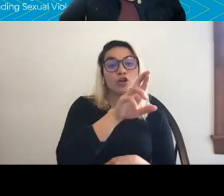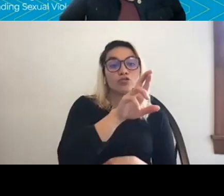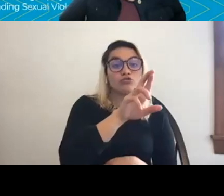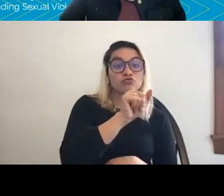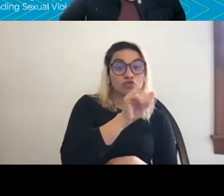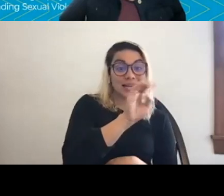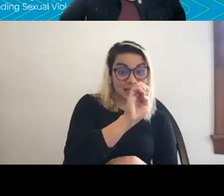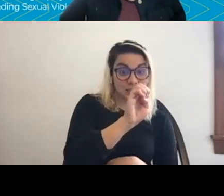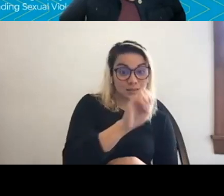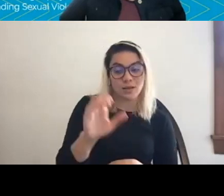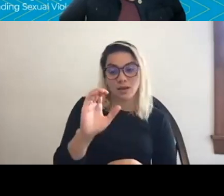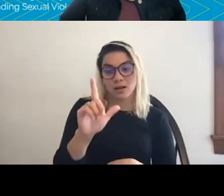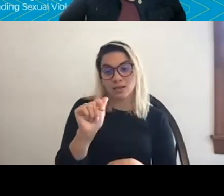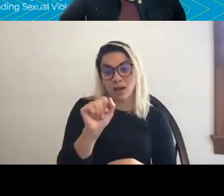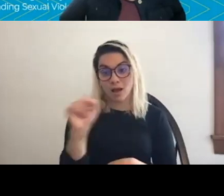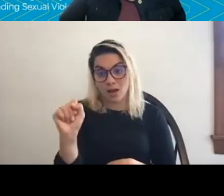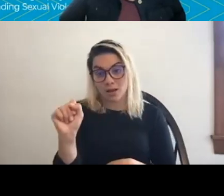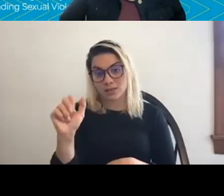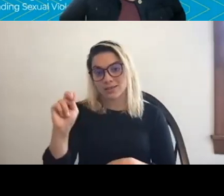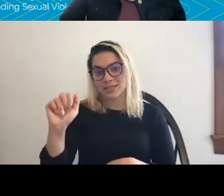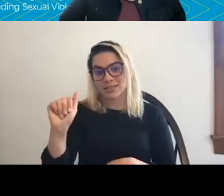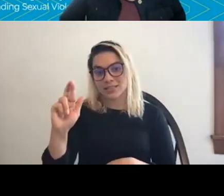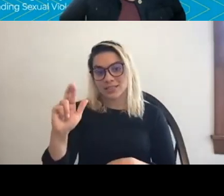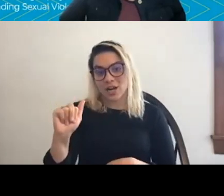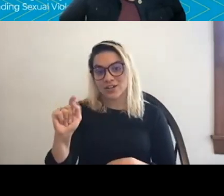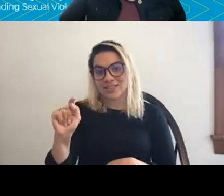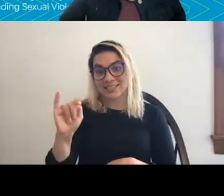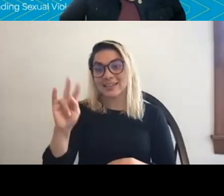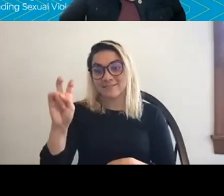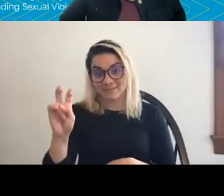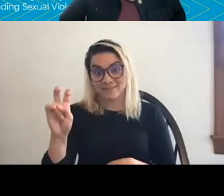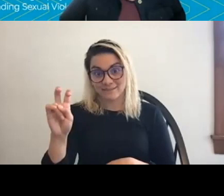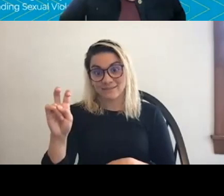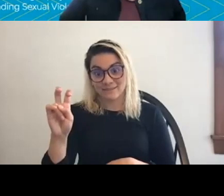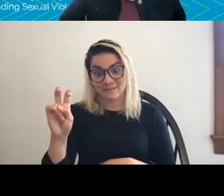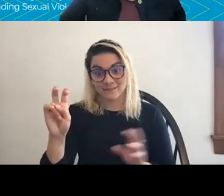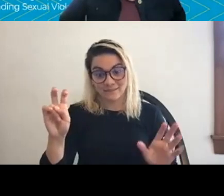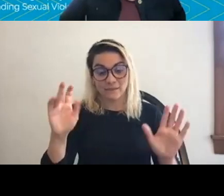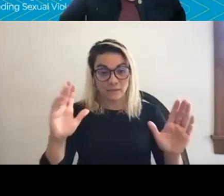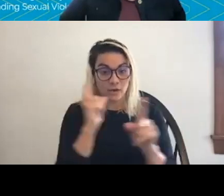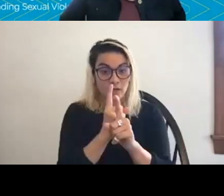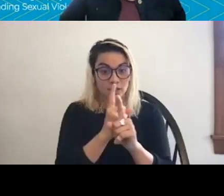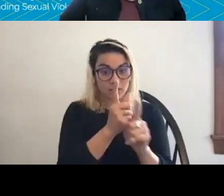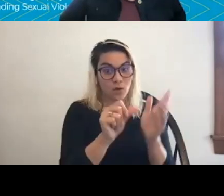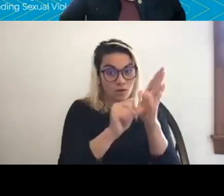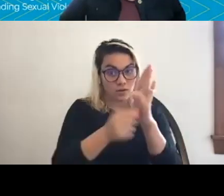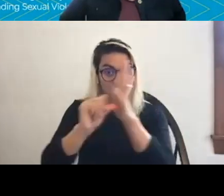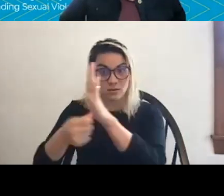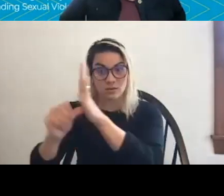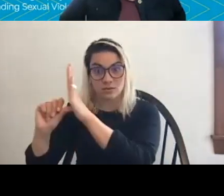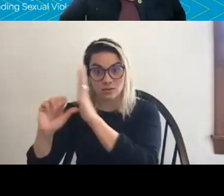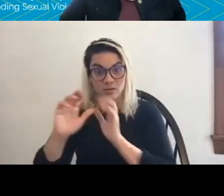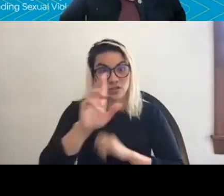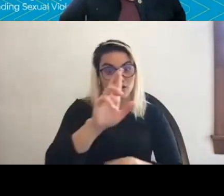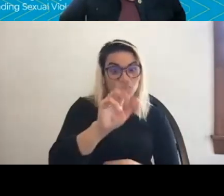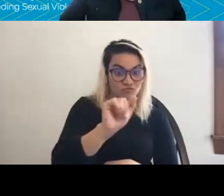that's really, really important. I cannot stress enough how important it is that we are explicitly naming race